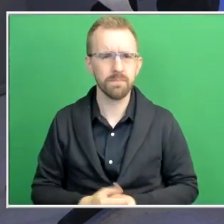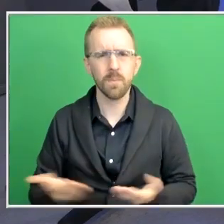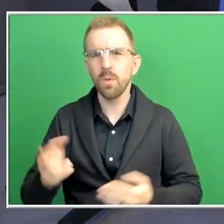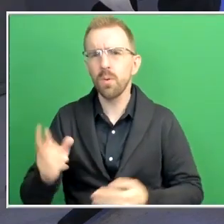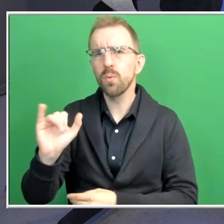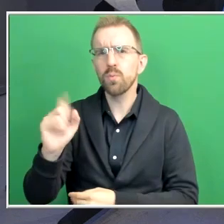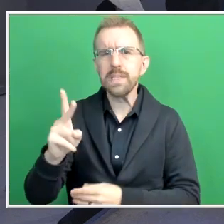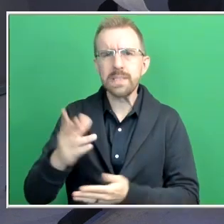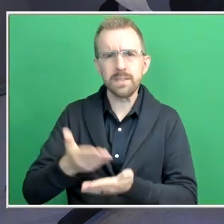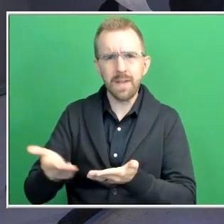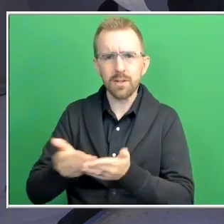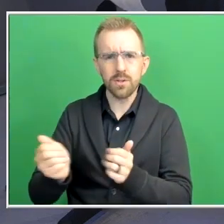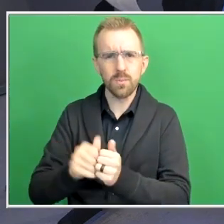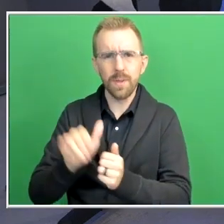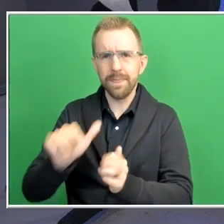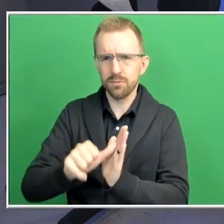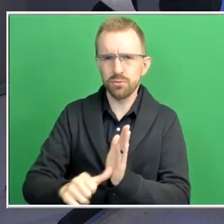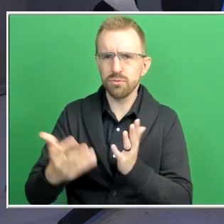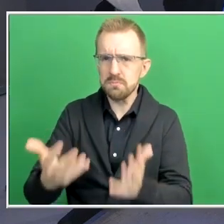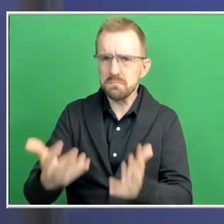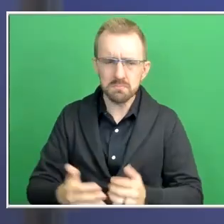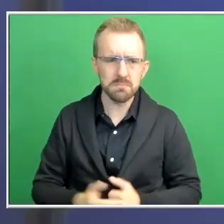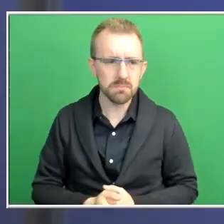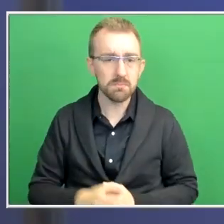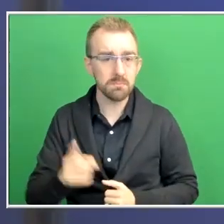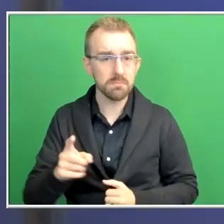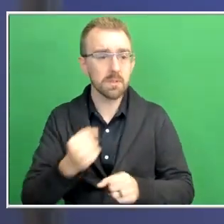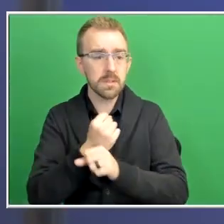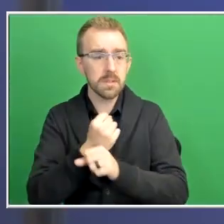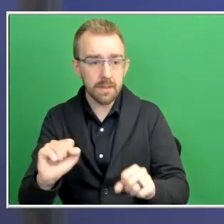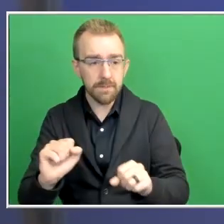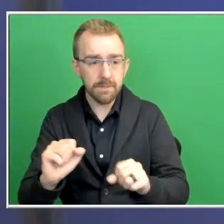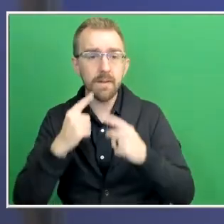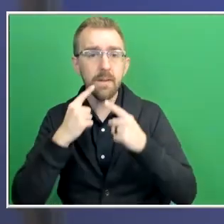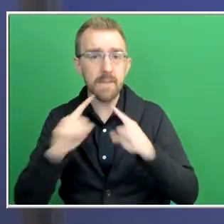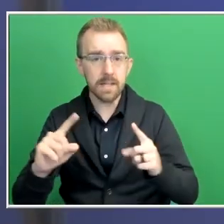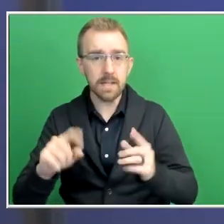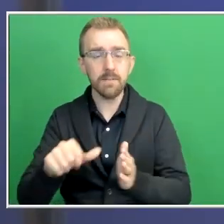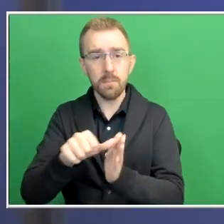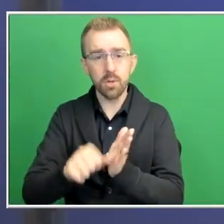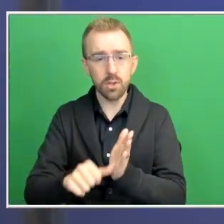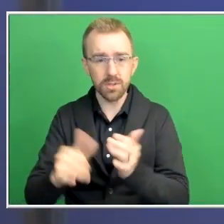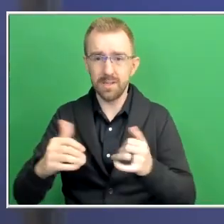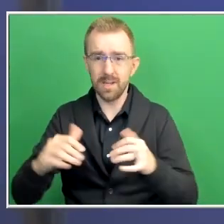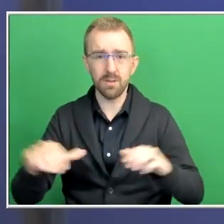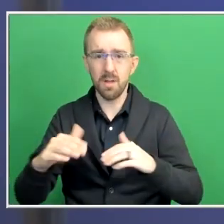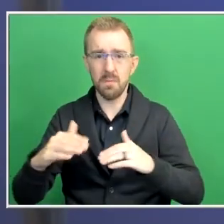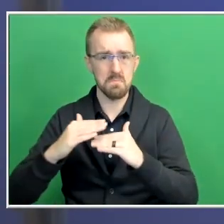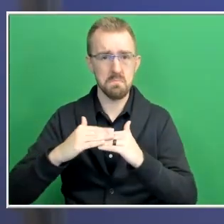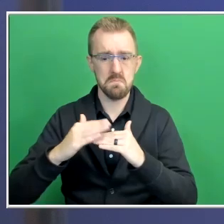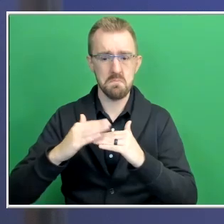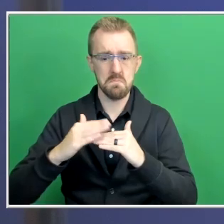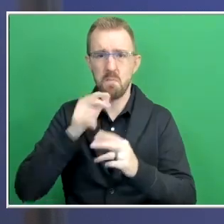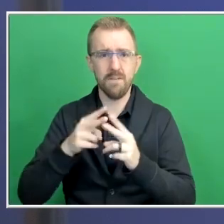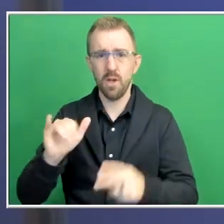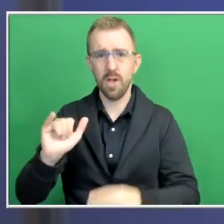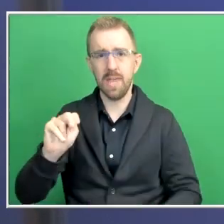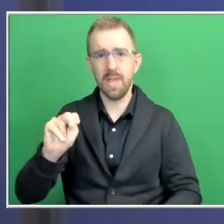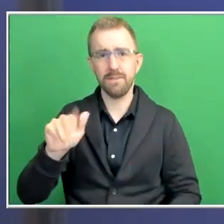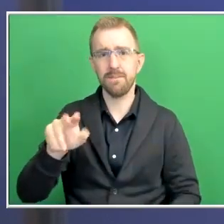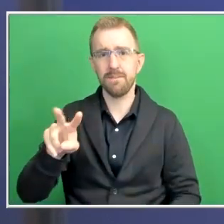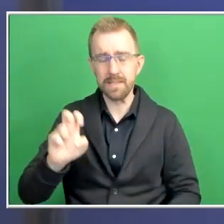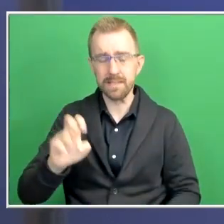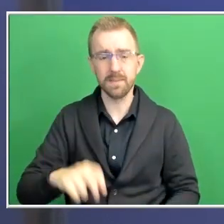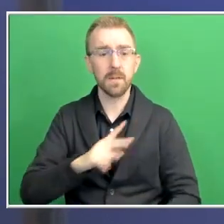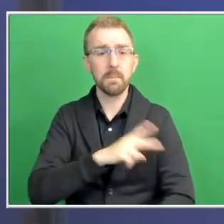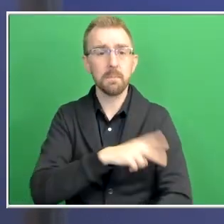surgery, Dr. McAllister? Well, these are safe and effective operations. They're now done in a minimally invasive format where patients usually stay one